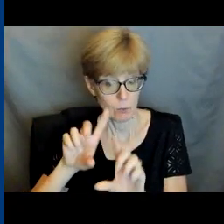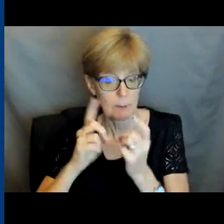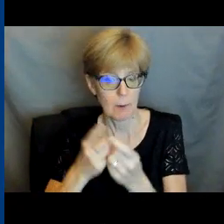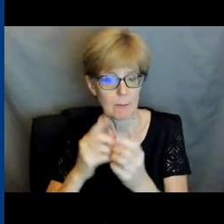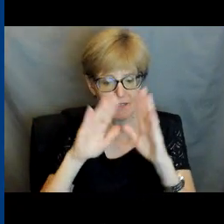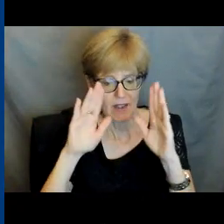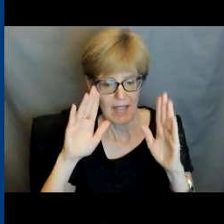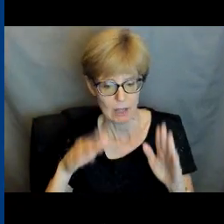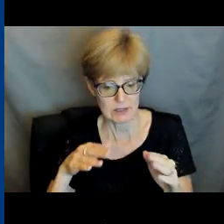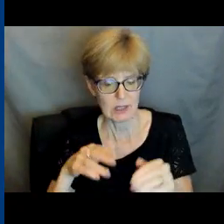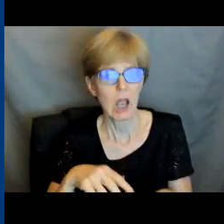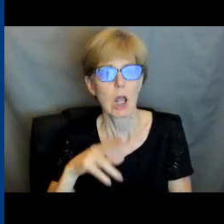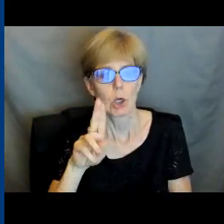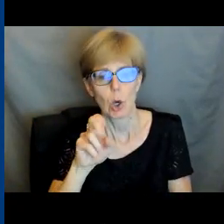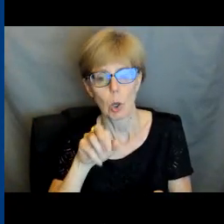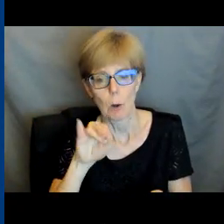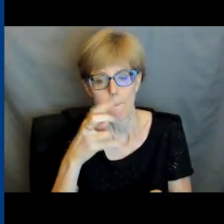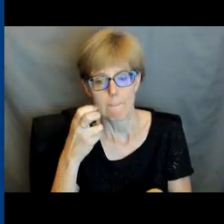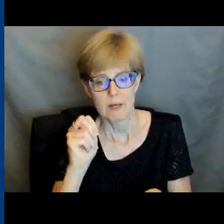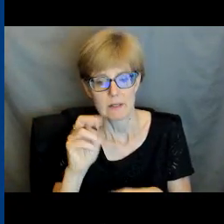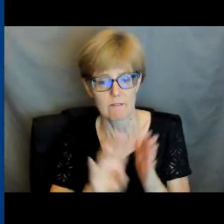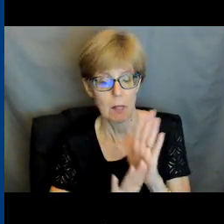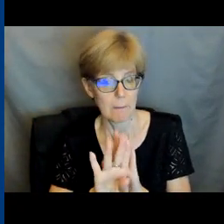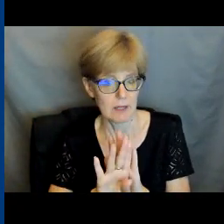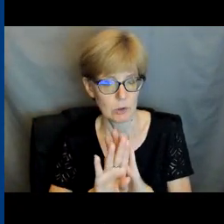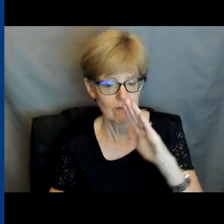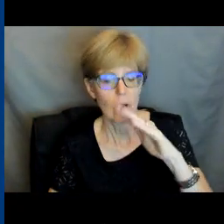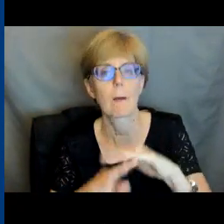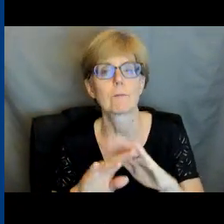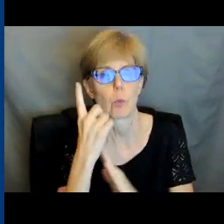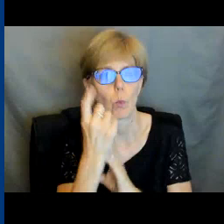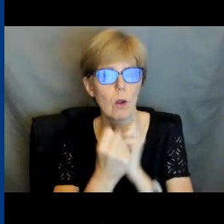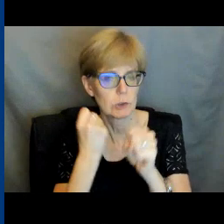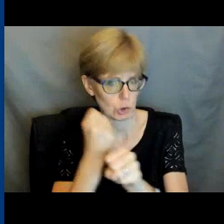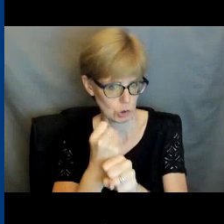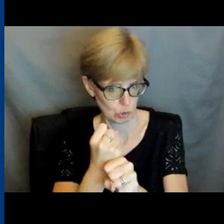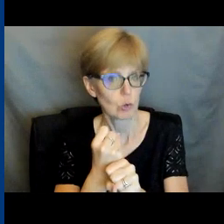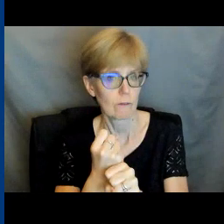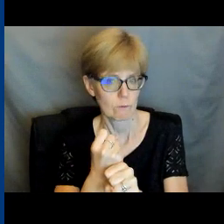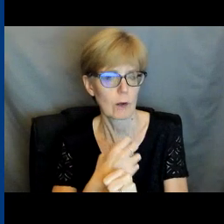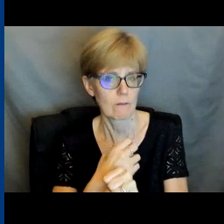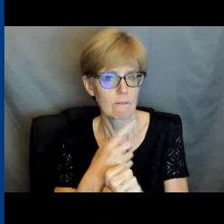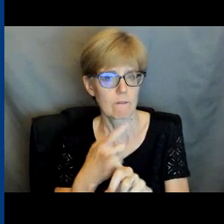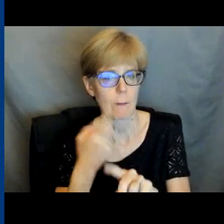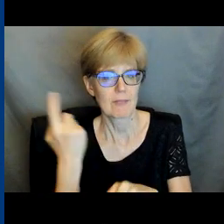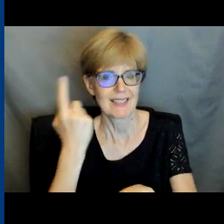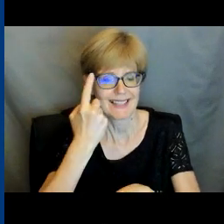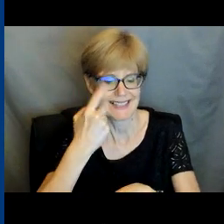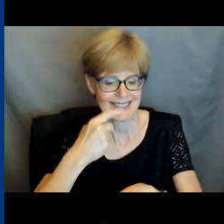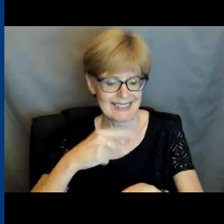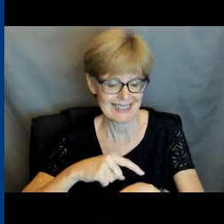Urban Development, you have up to a year, which is a little bit longer, and that's also from the date of the last harm.